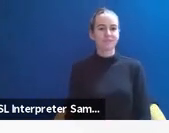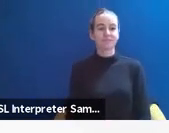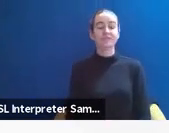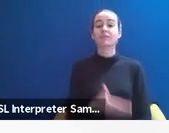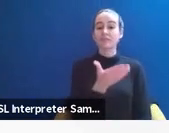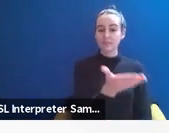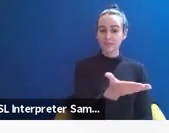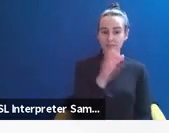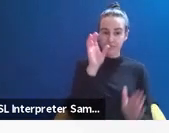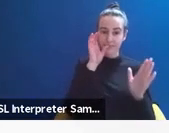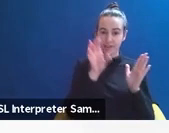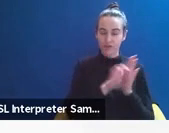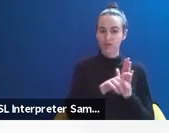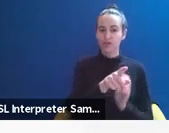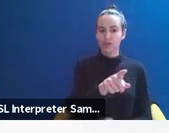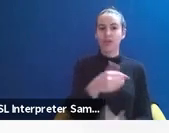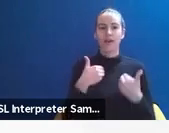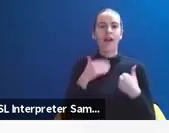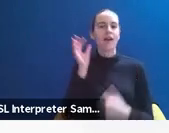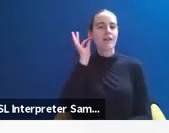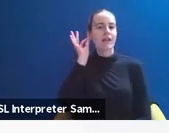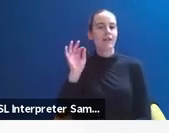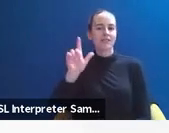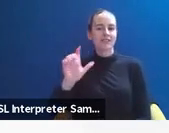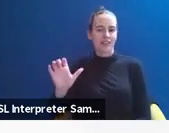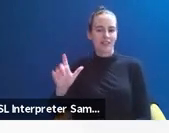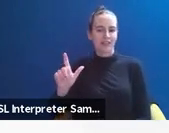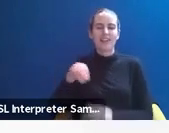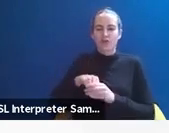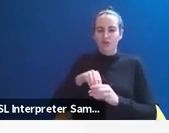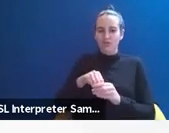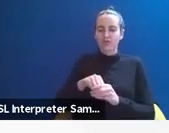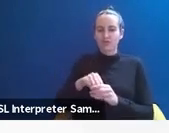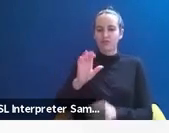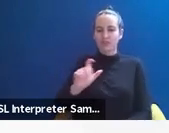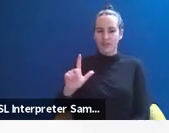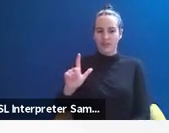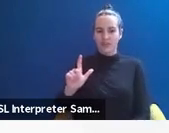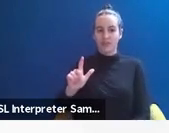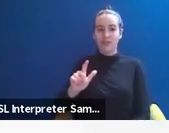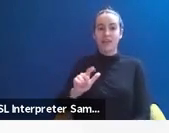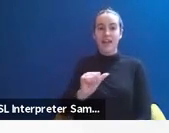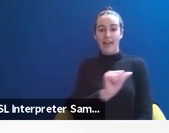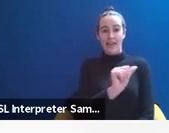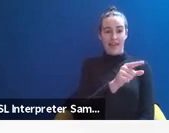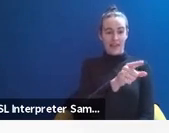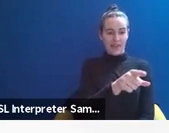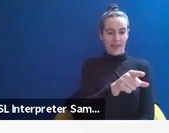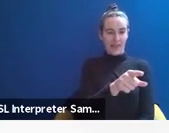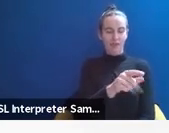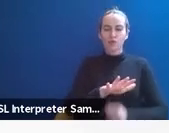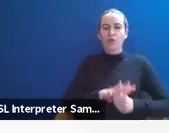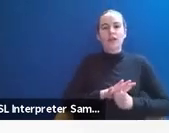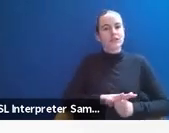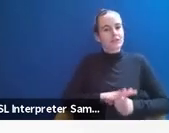an image with hair cells, and these are actually inner hair cells. In A, we can see a hair cell that is stressed,